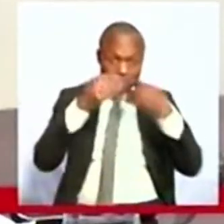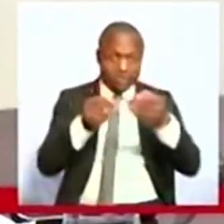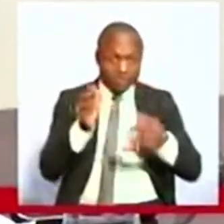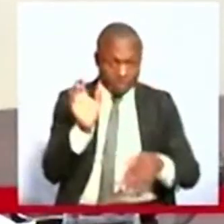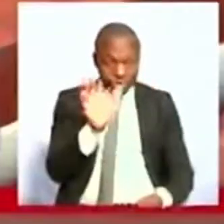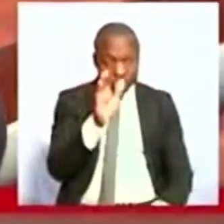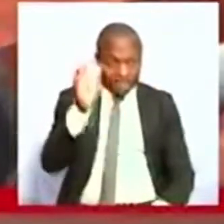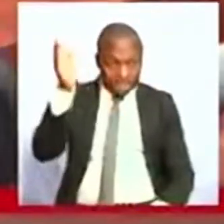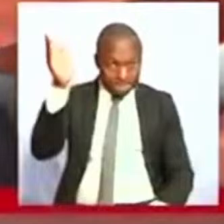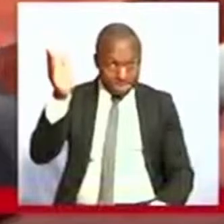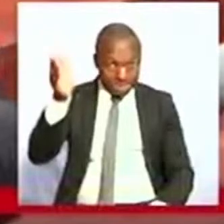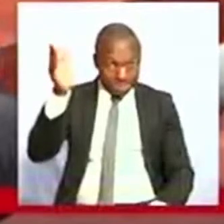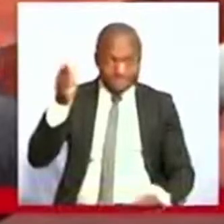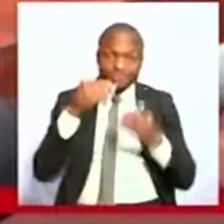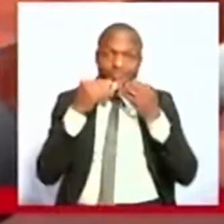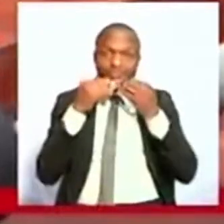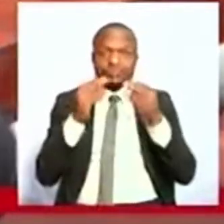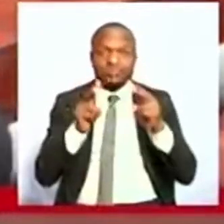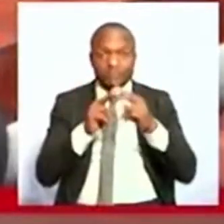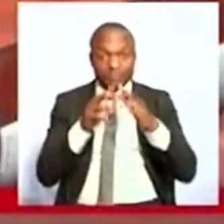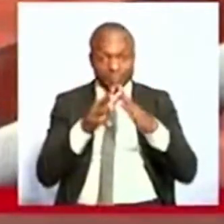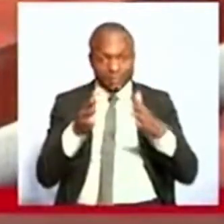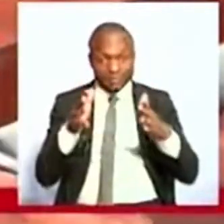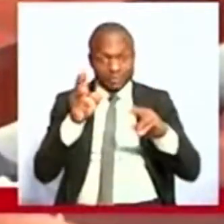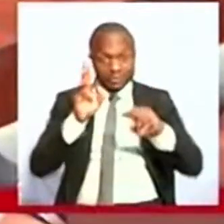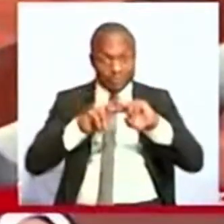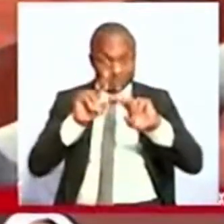submission. Thank you very much, Chair.